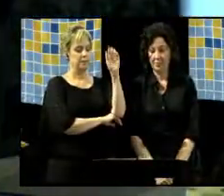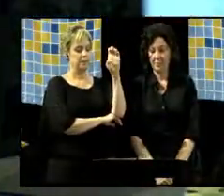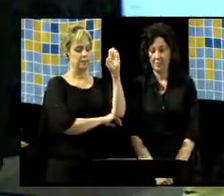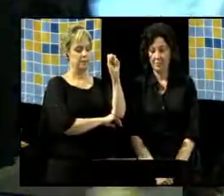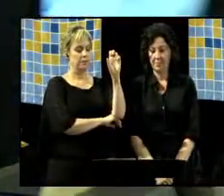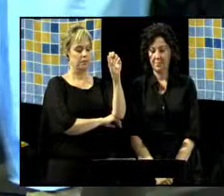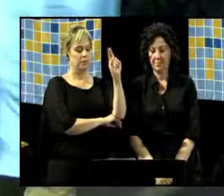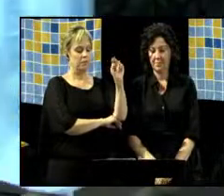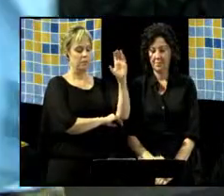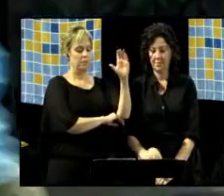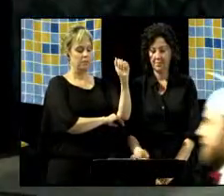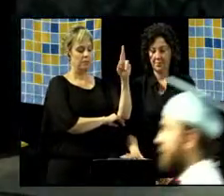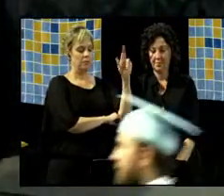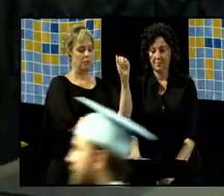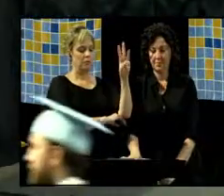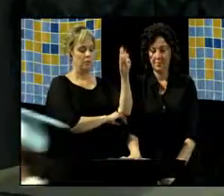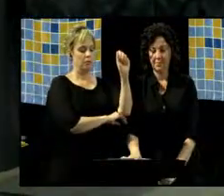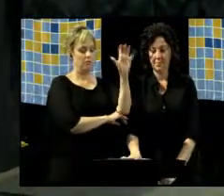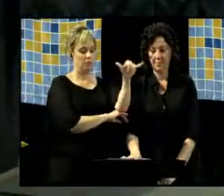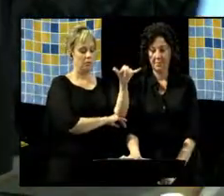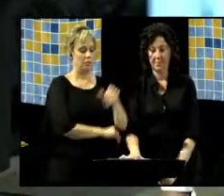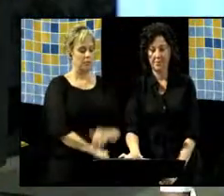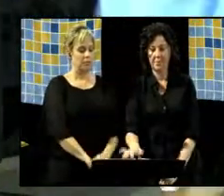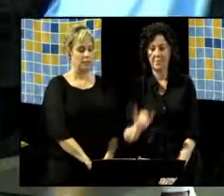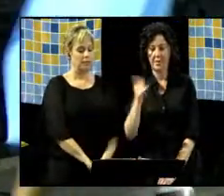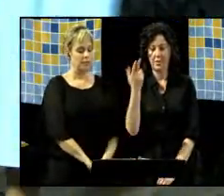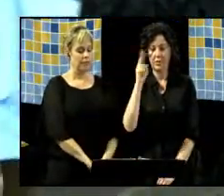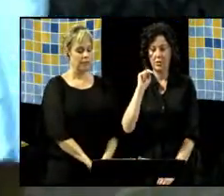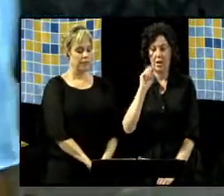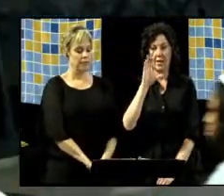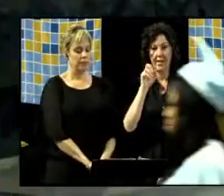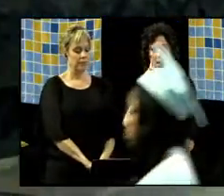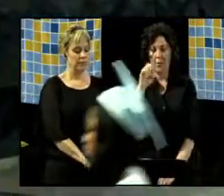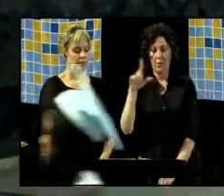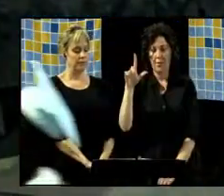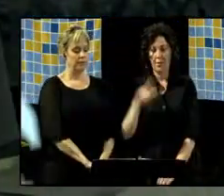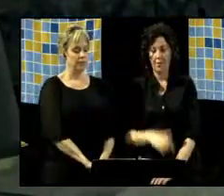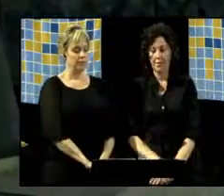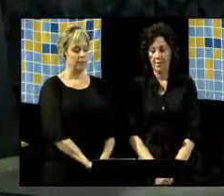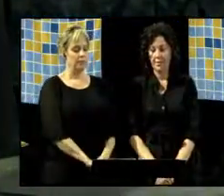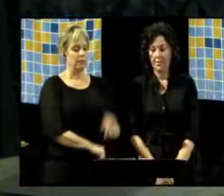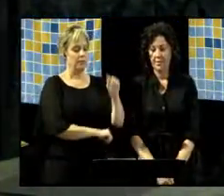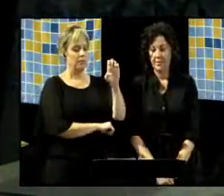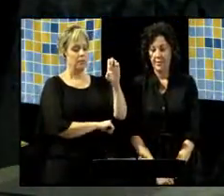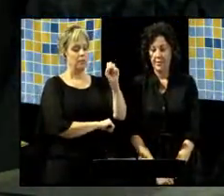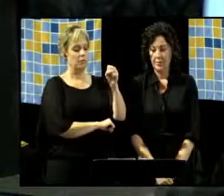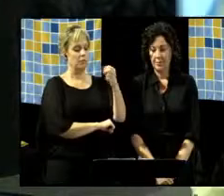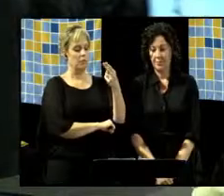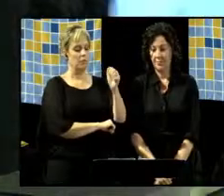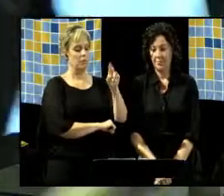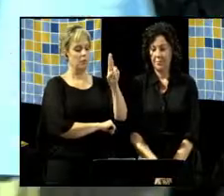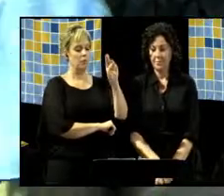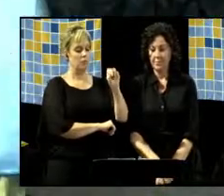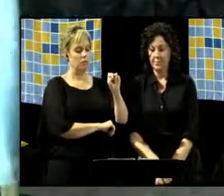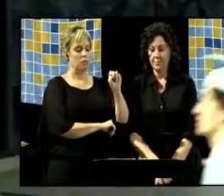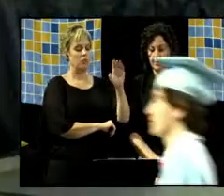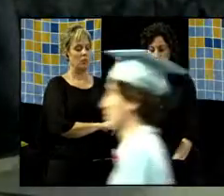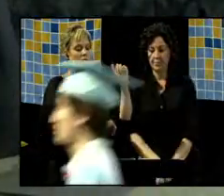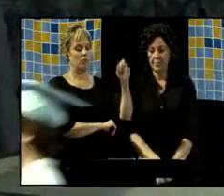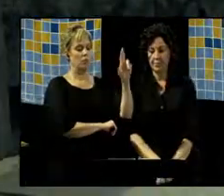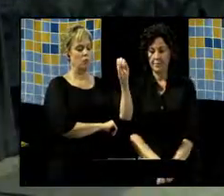Brayson Allen Caraway, John Cooper Carroll, Tayshawn DeMonte